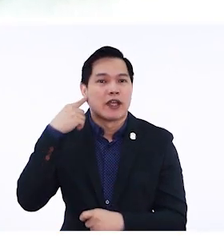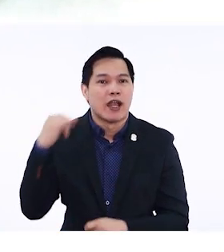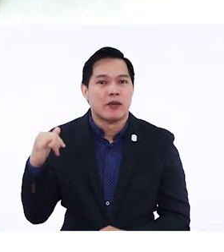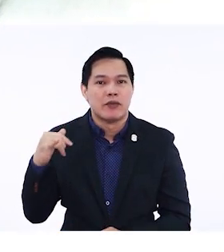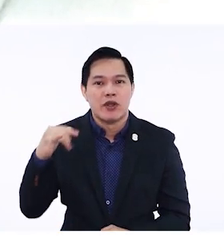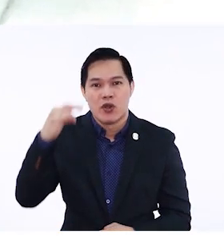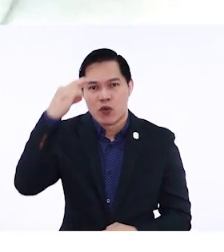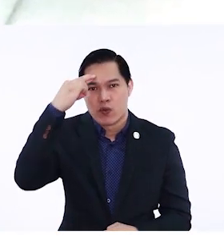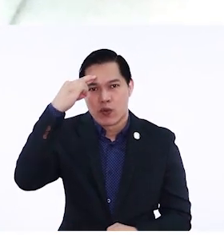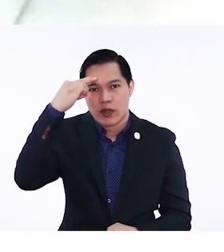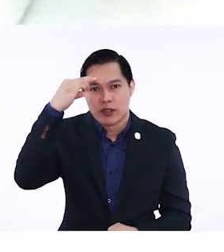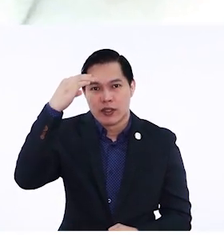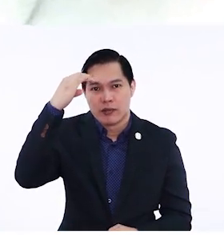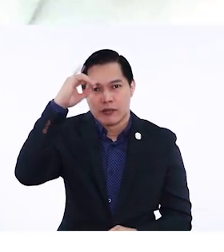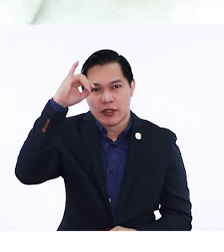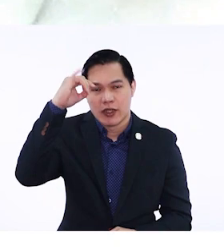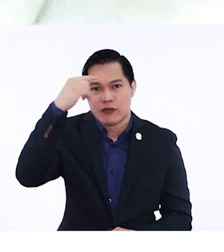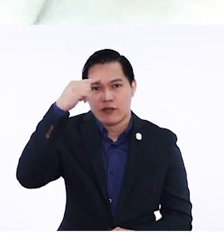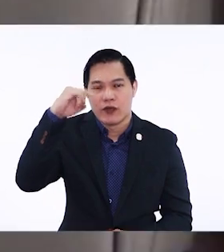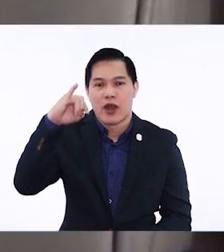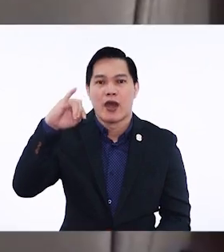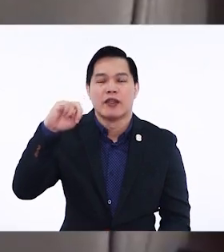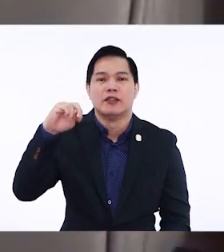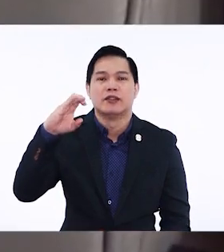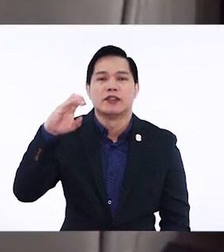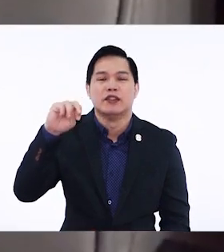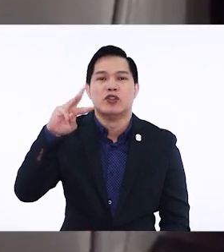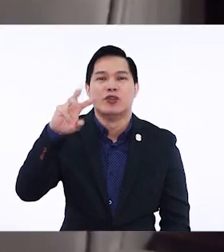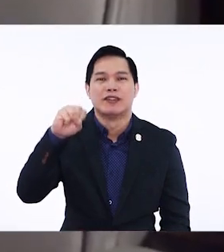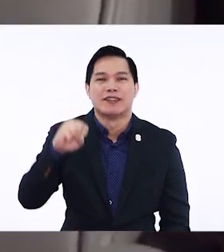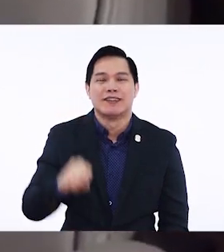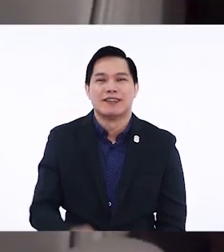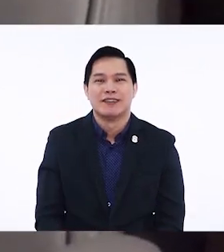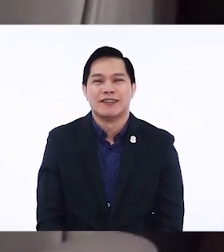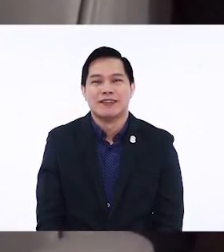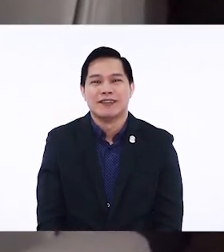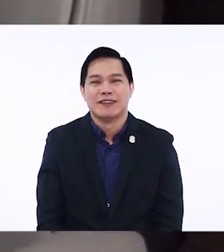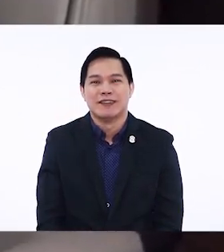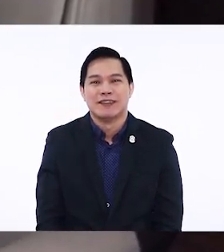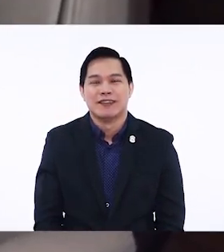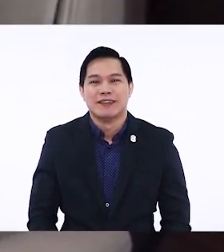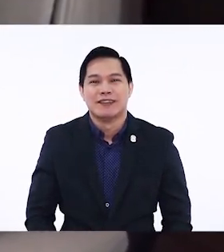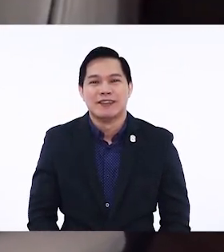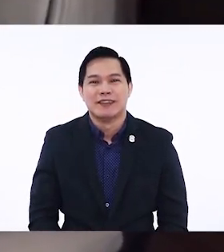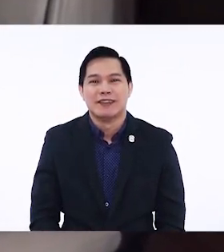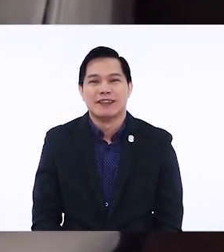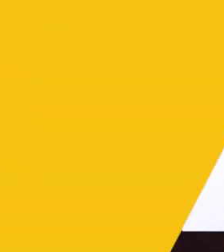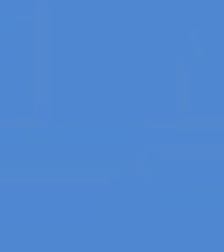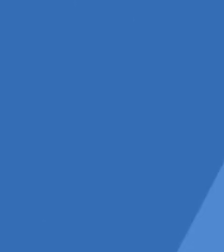Brother Ray Gemignano II for Iglesia Ni Cristo News Network.